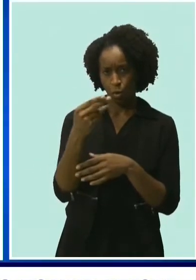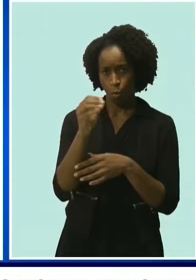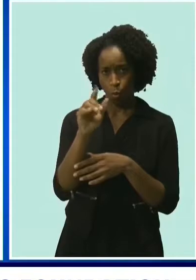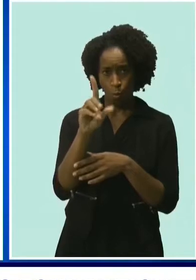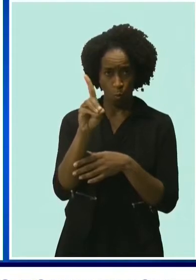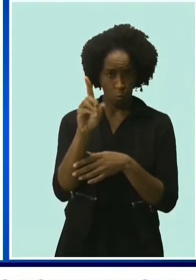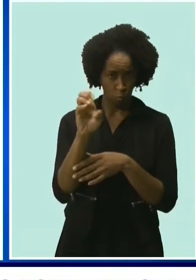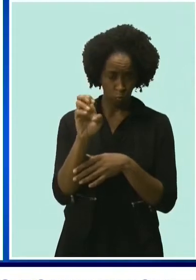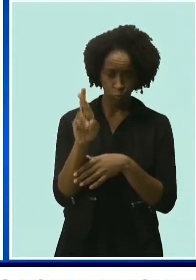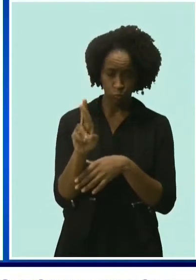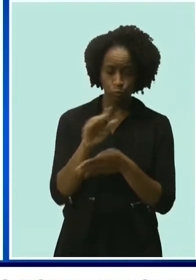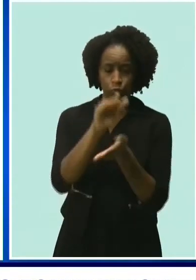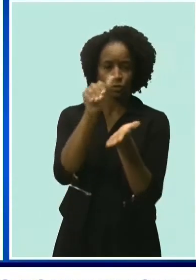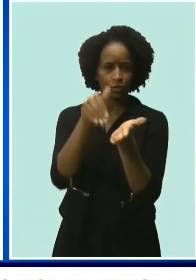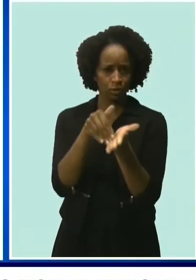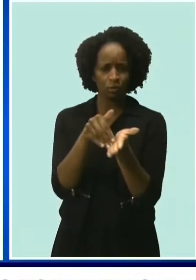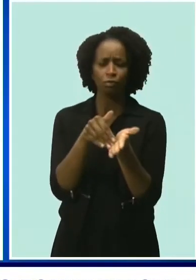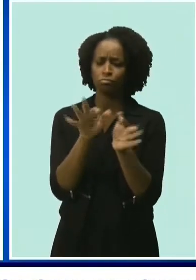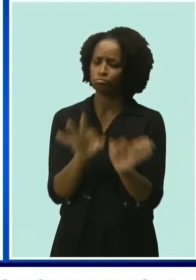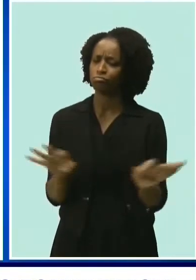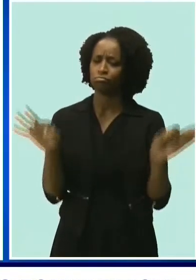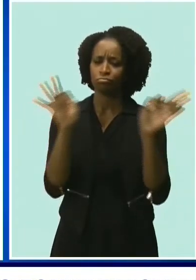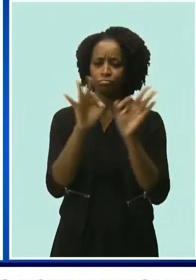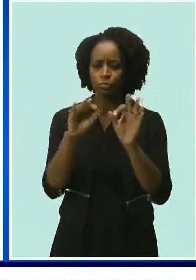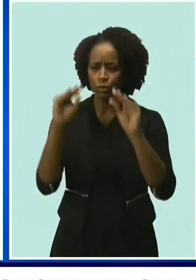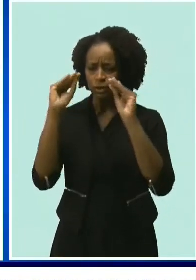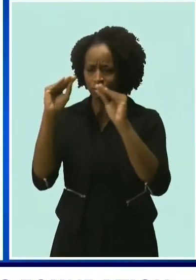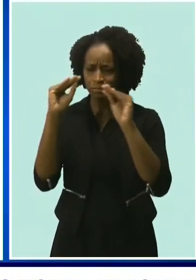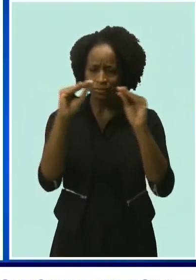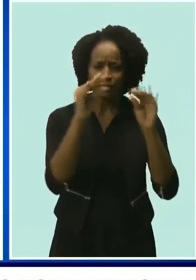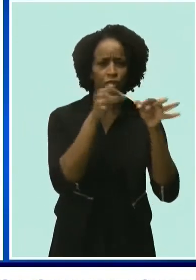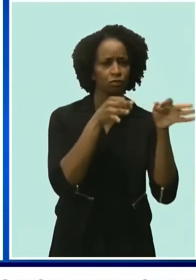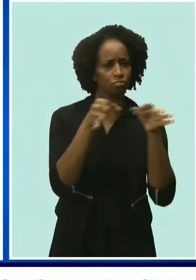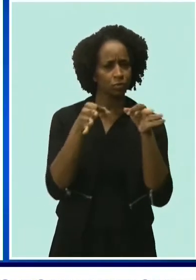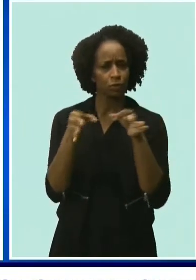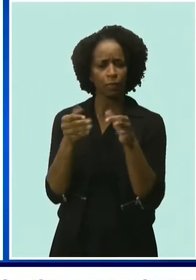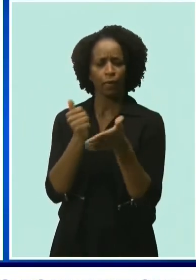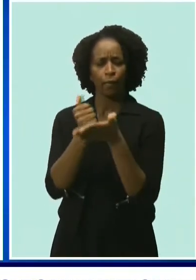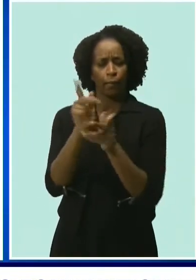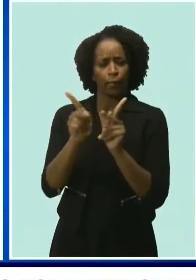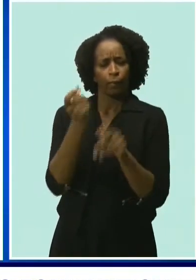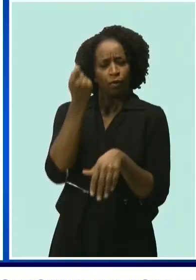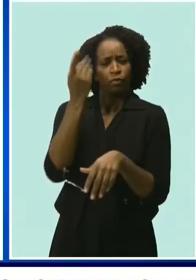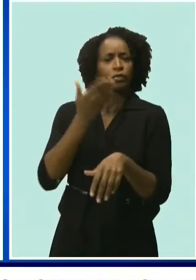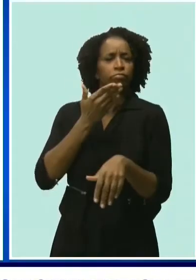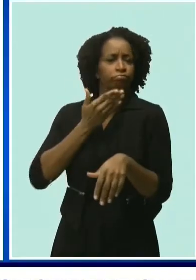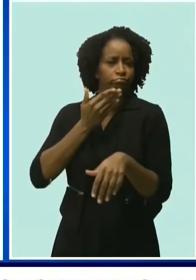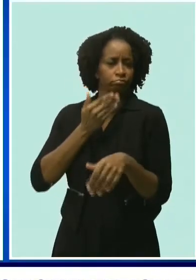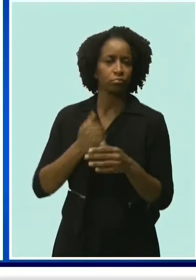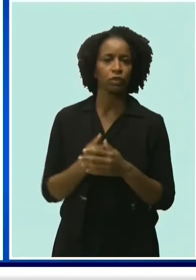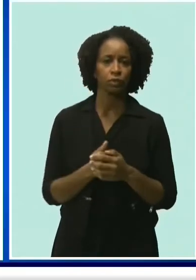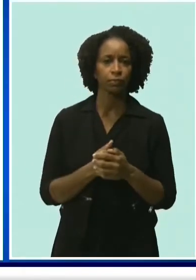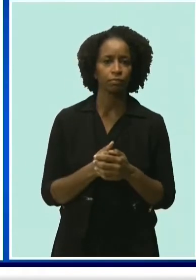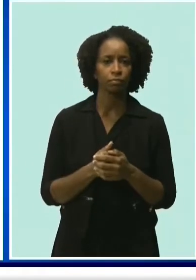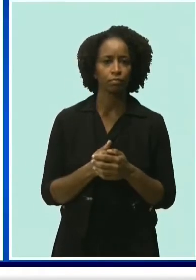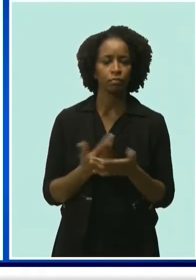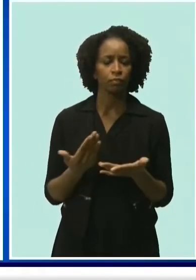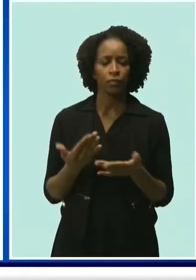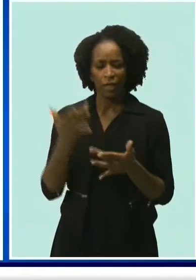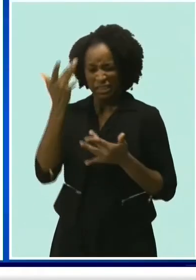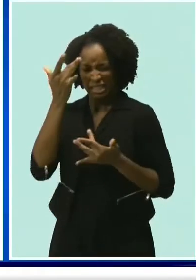in educating the public about the disease. Diabetes affects it's not just